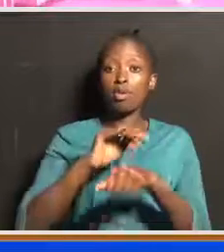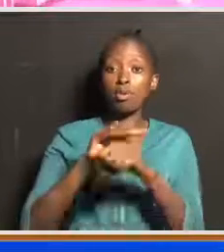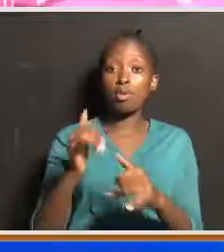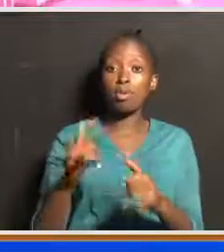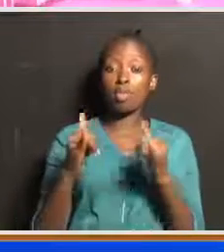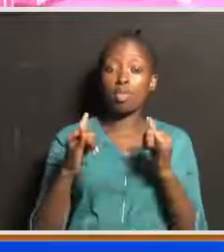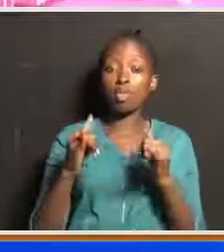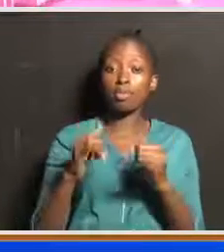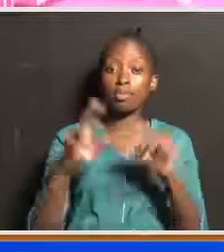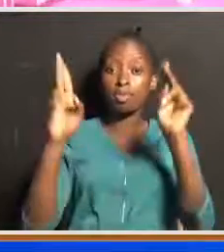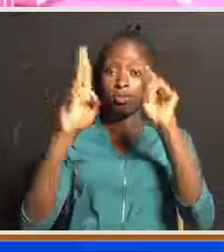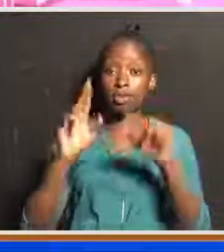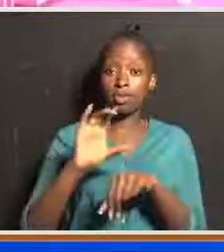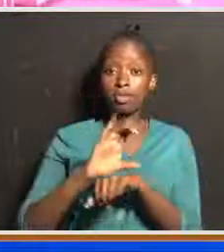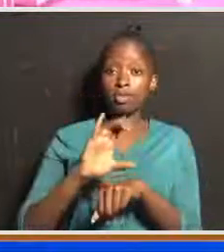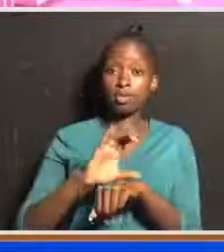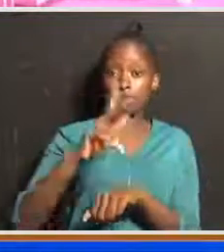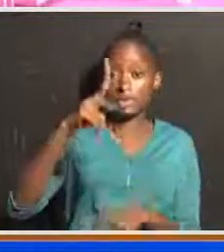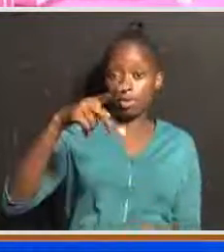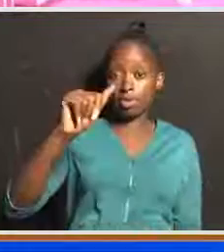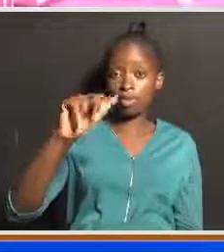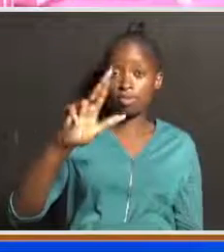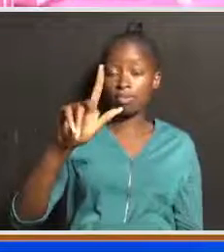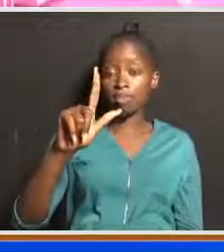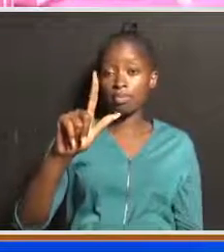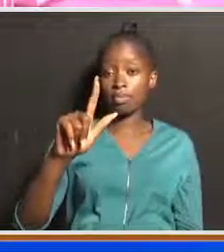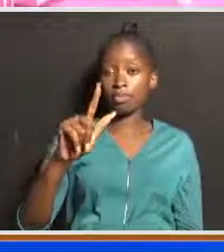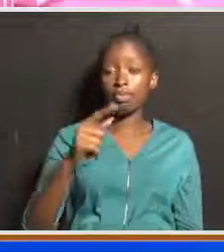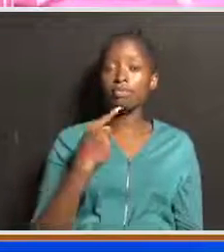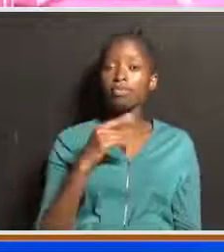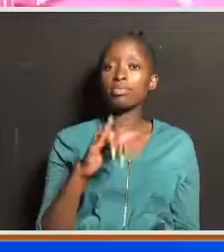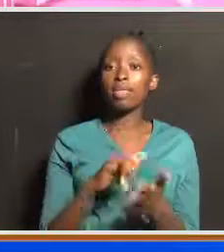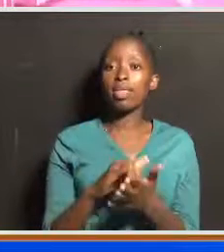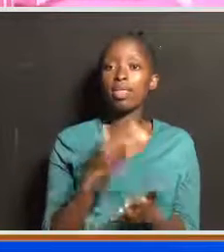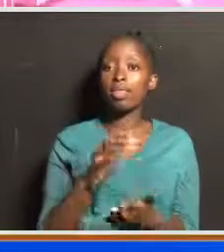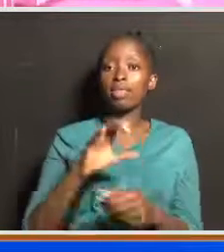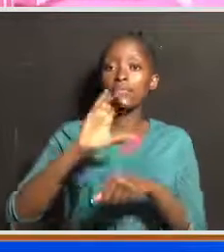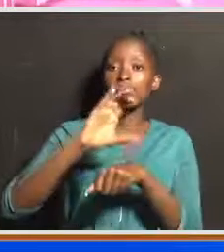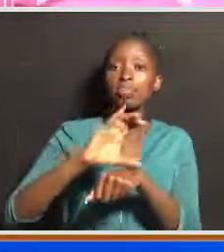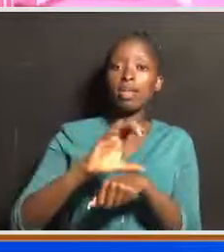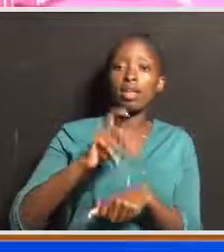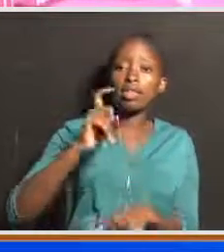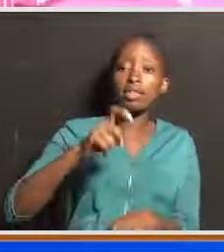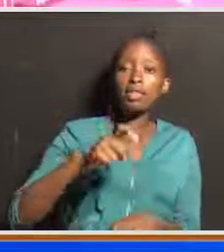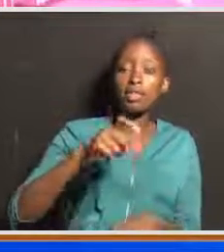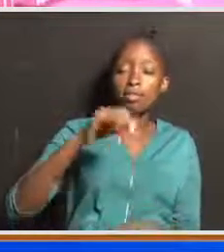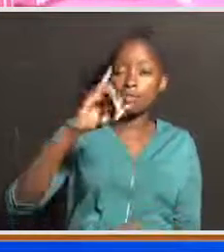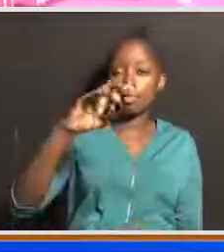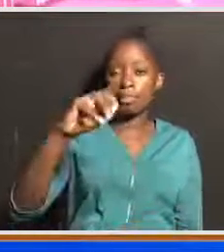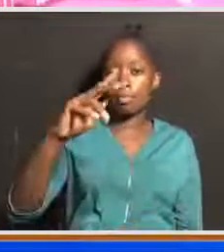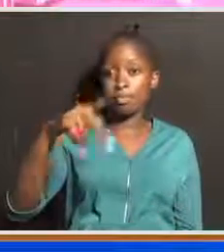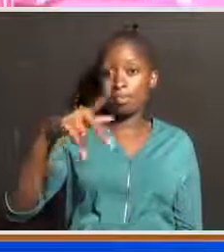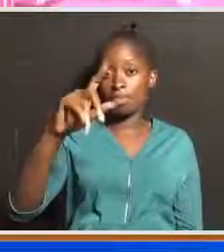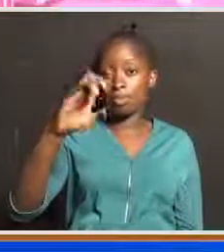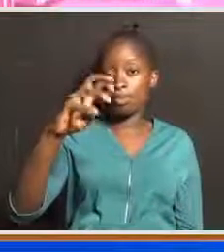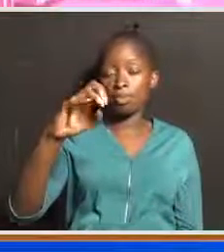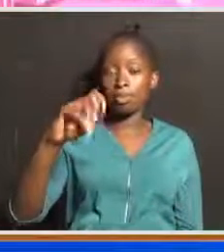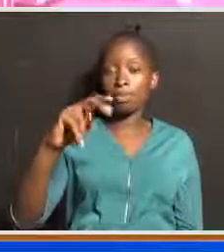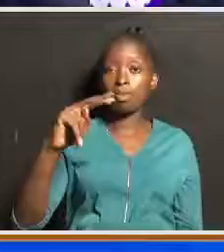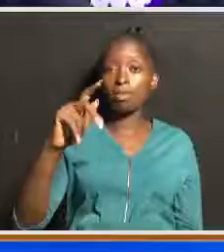Paul Mackenzie, they have recommended that the control of churches should be implemented by the church unions rather than the